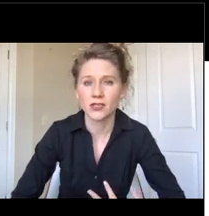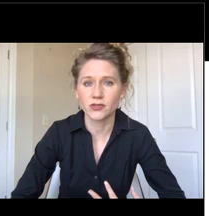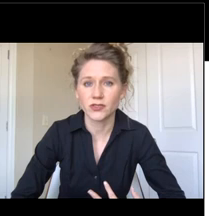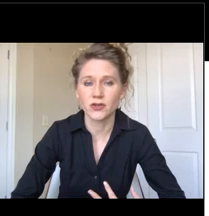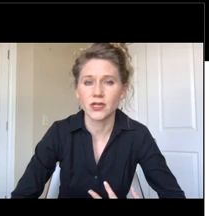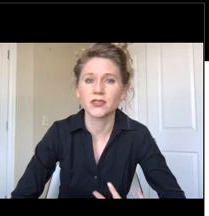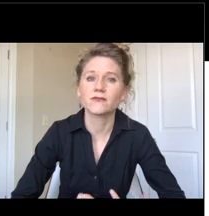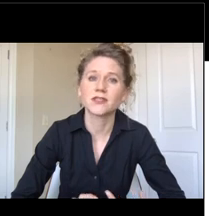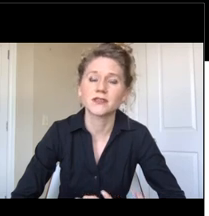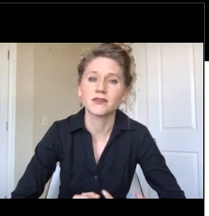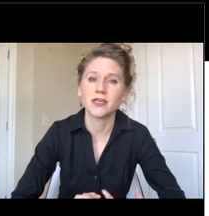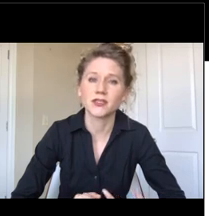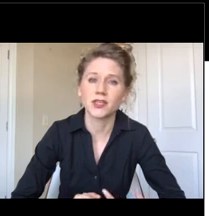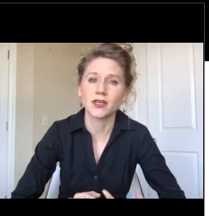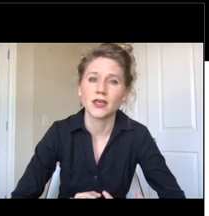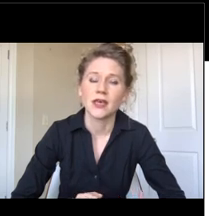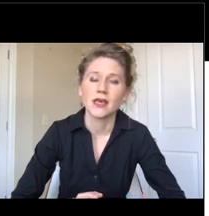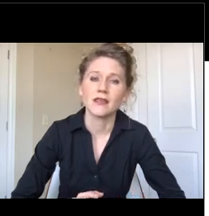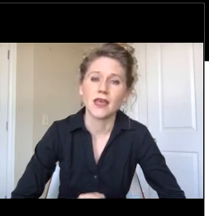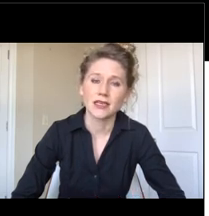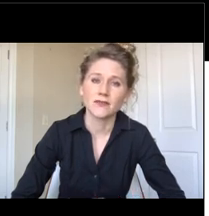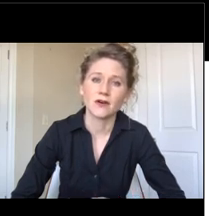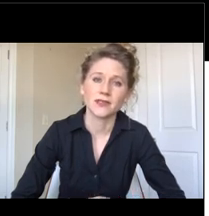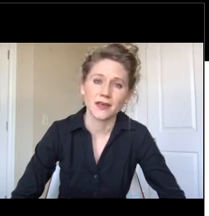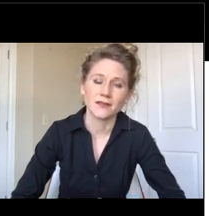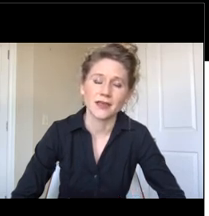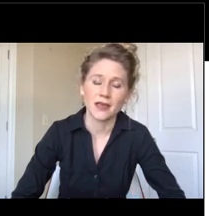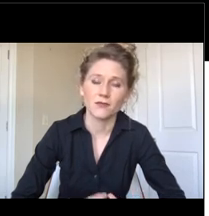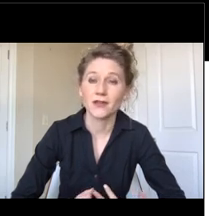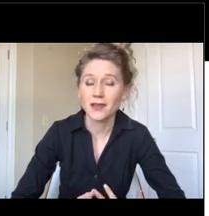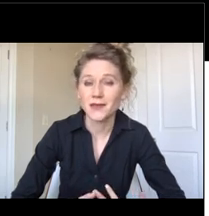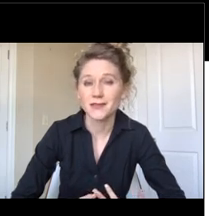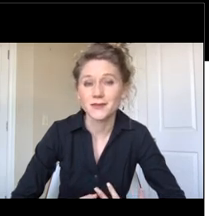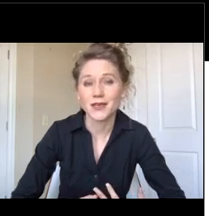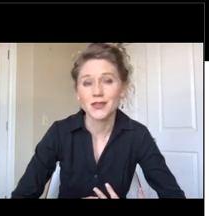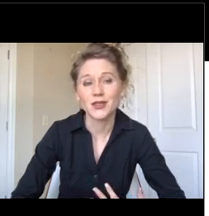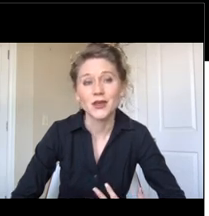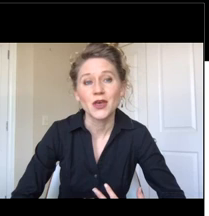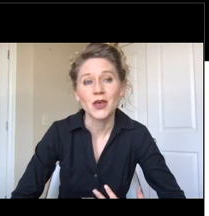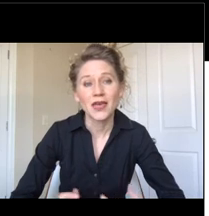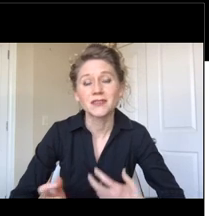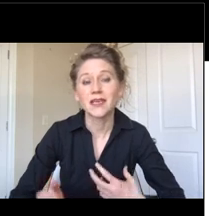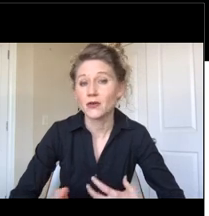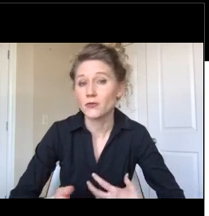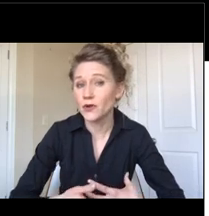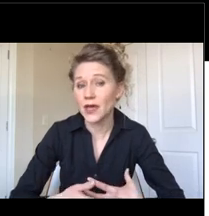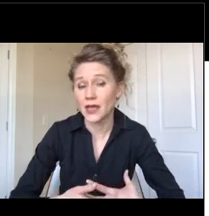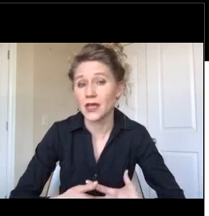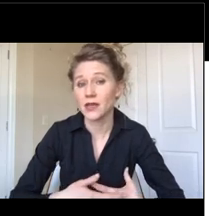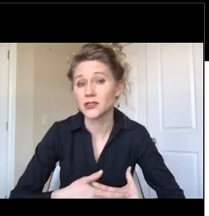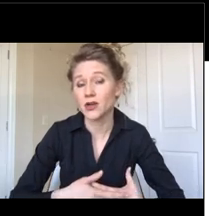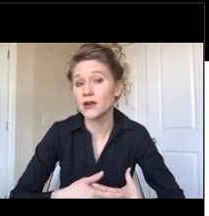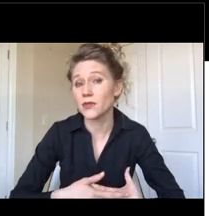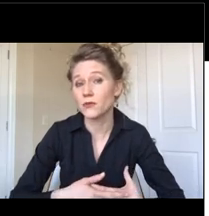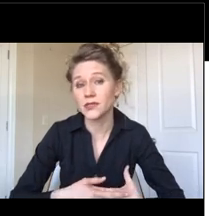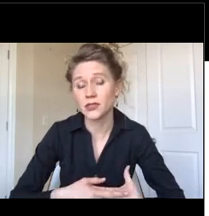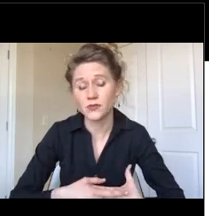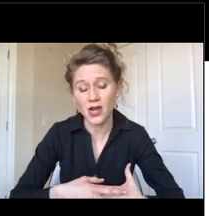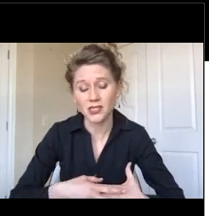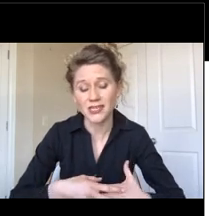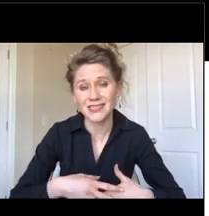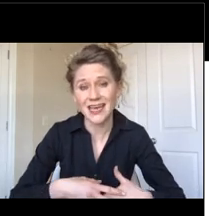the International Slurry Surfacing Association, and the Asphalt Recycling and Reclaiming Association, who came together and started